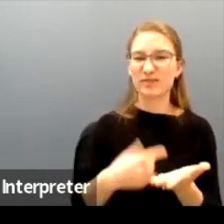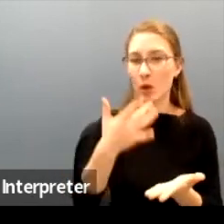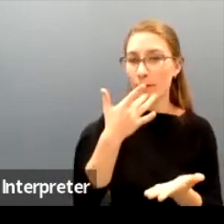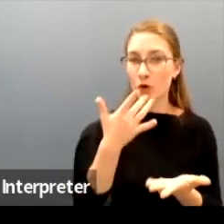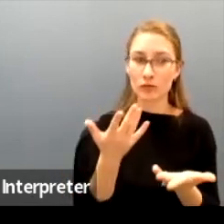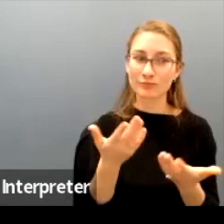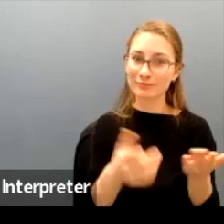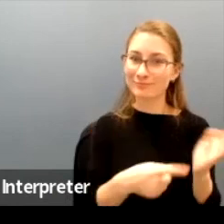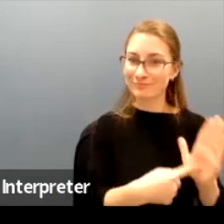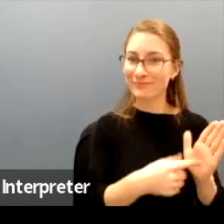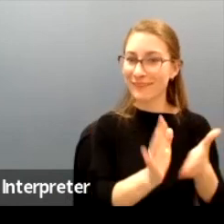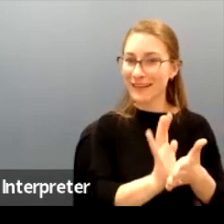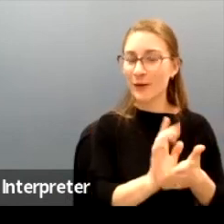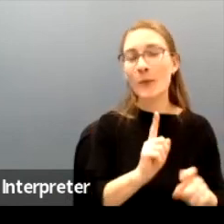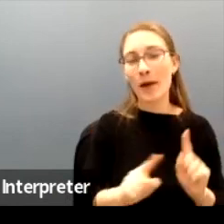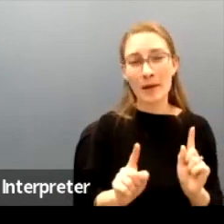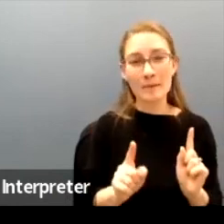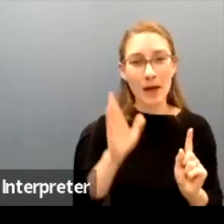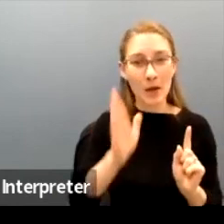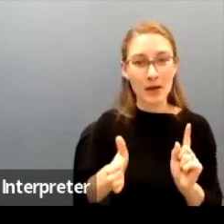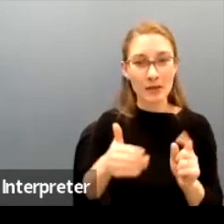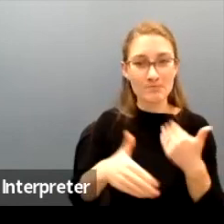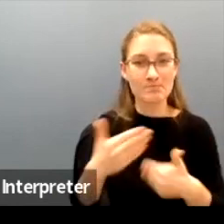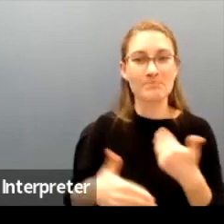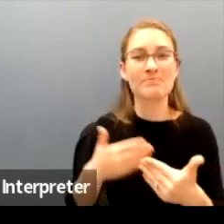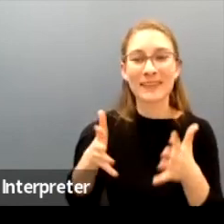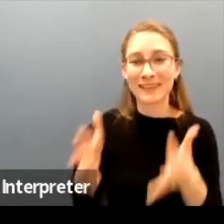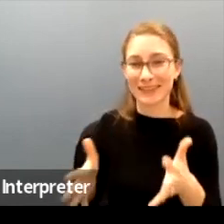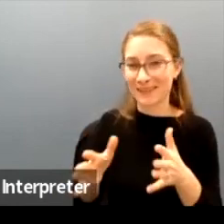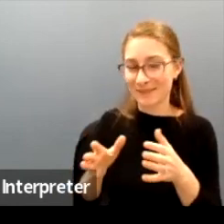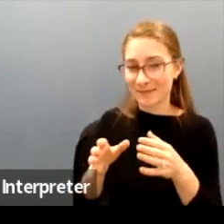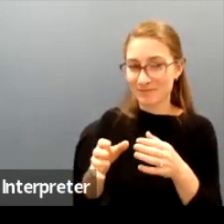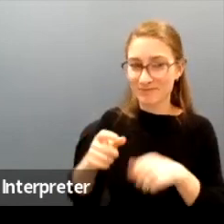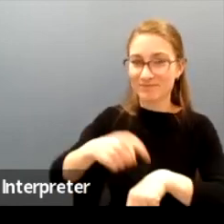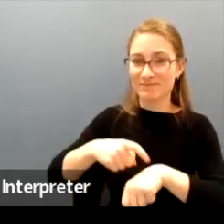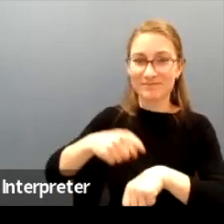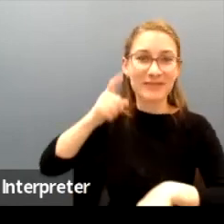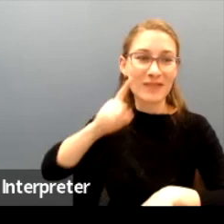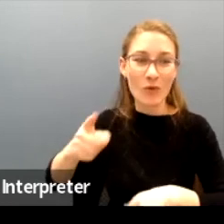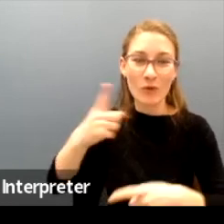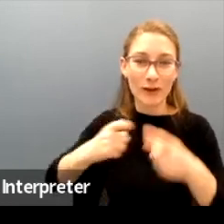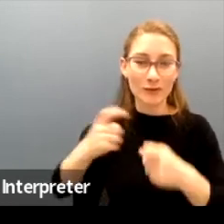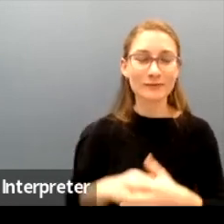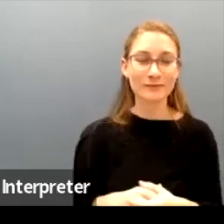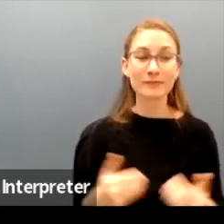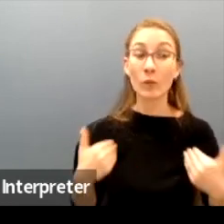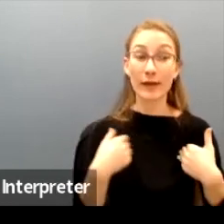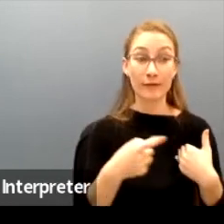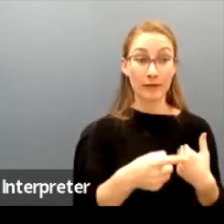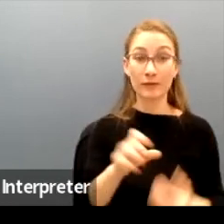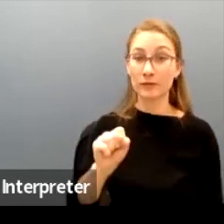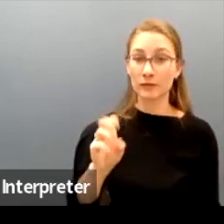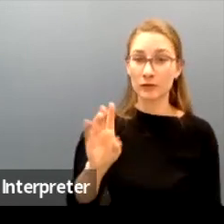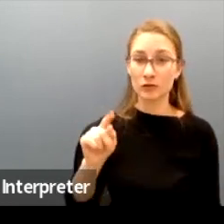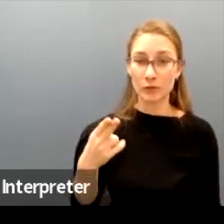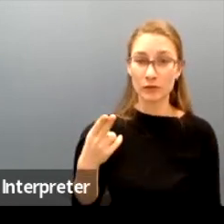leave questions or room for questions at the end. We do have some switch toys that I can show you. Press a button and it'll